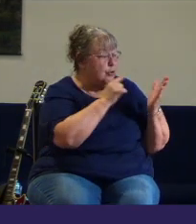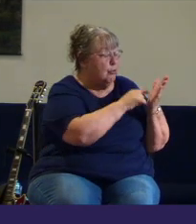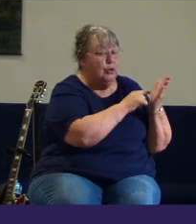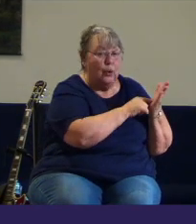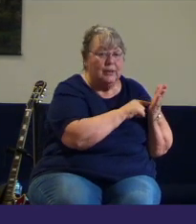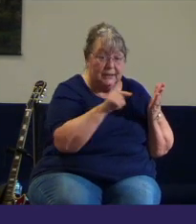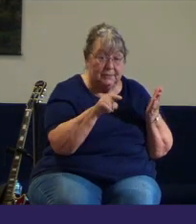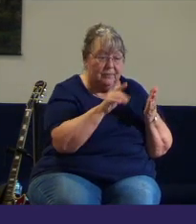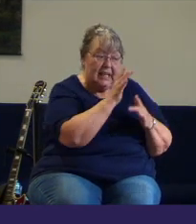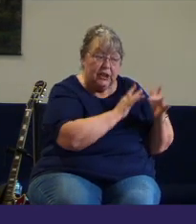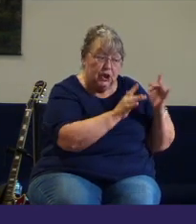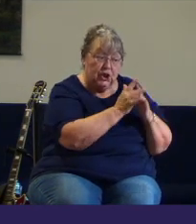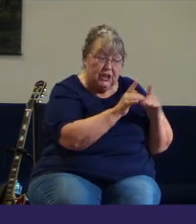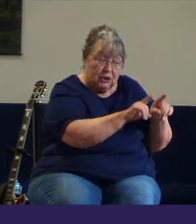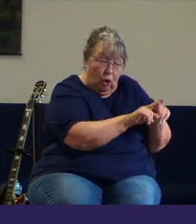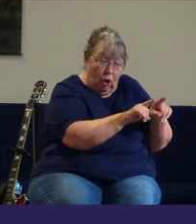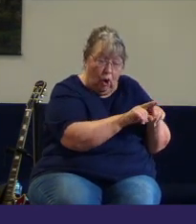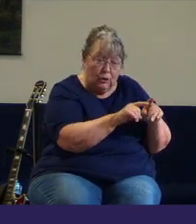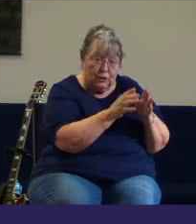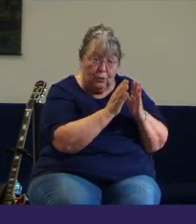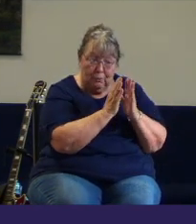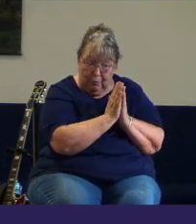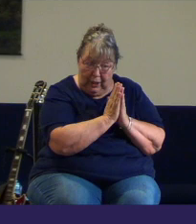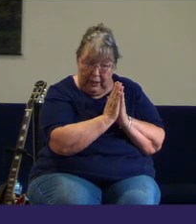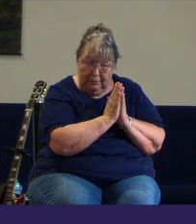Jesus also prayed,